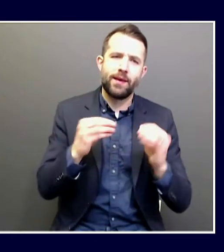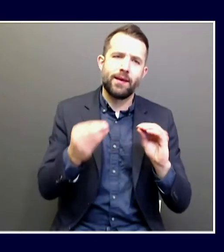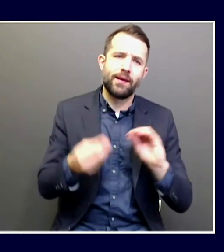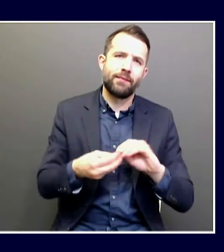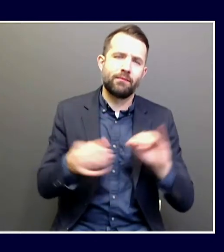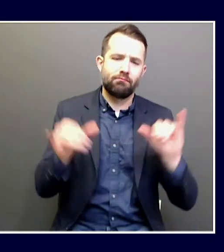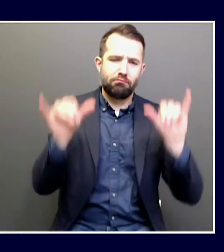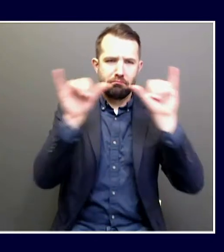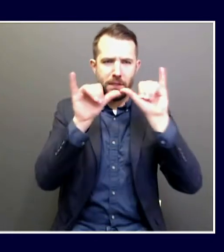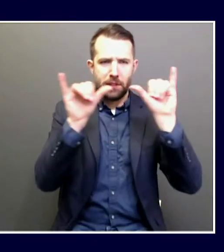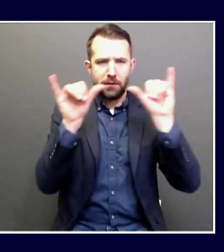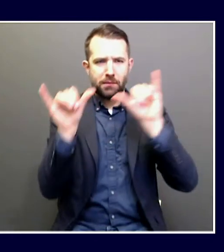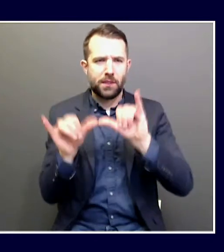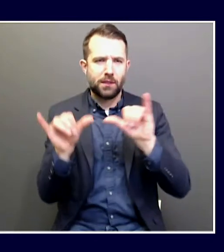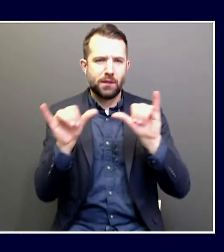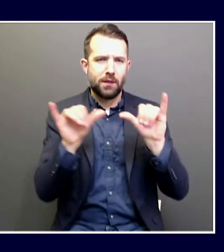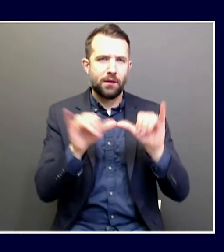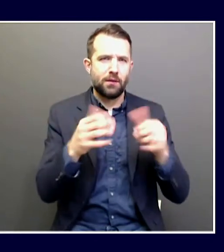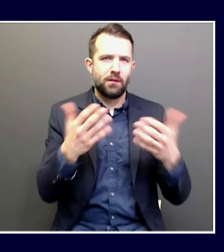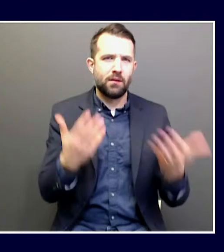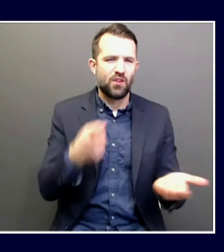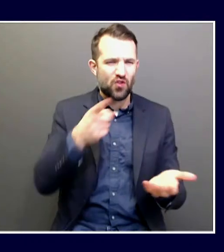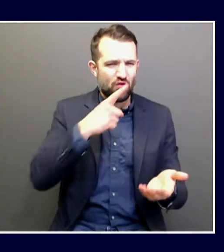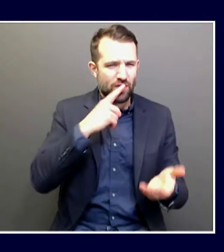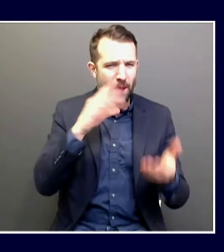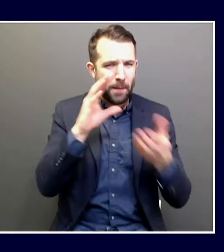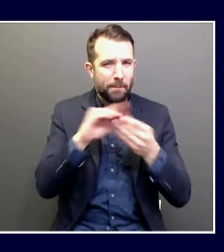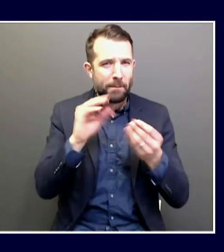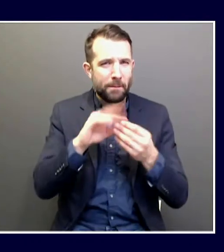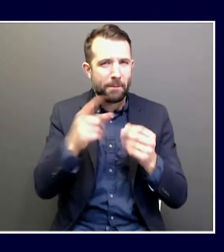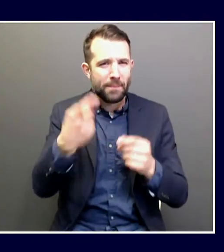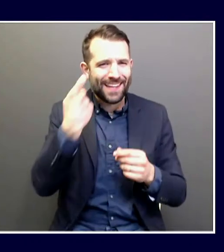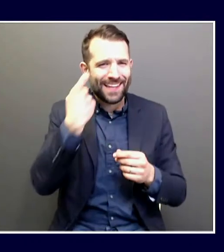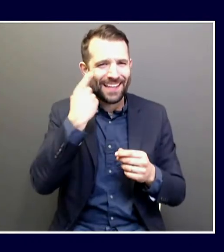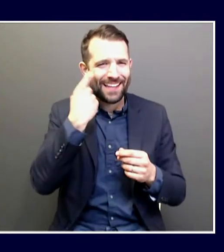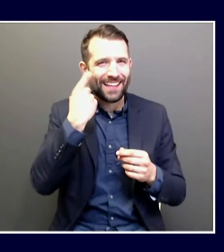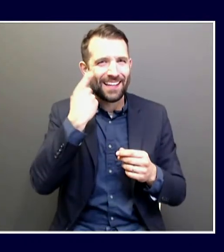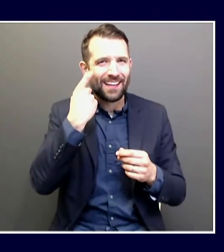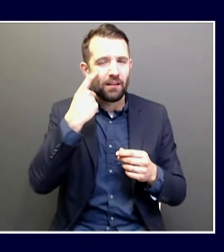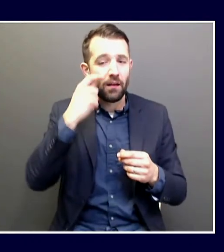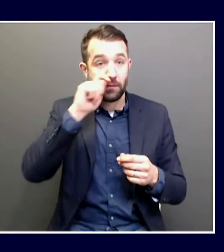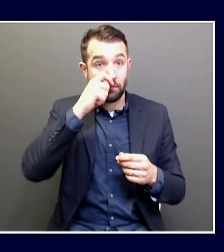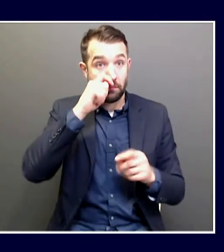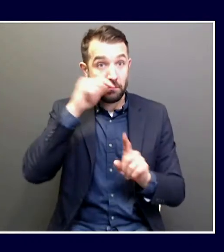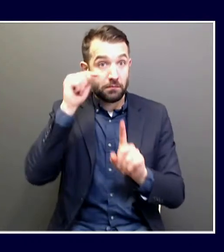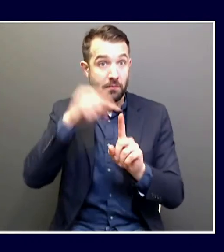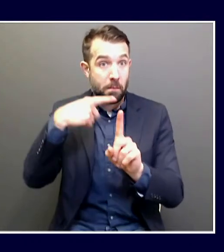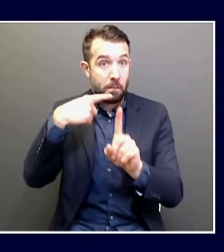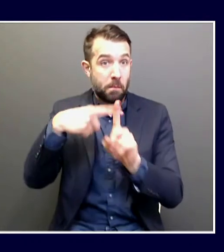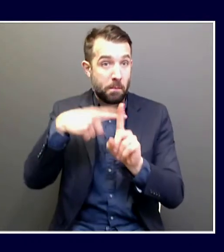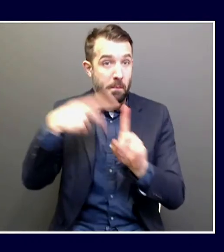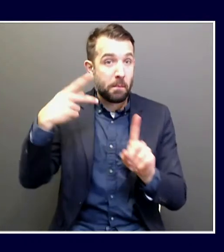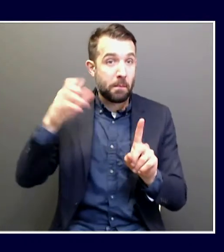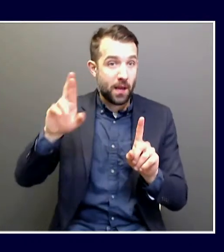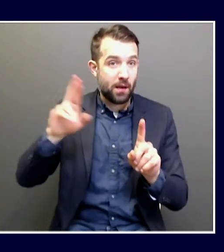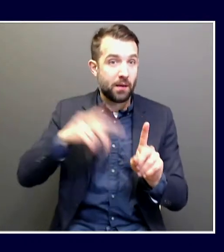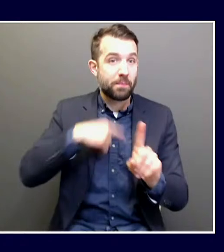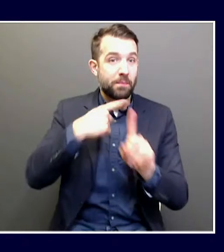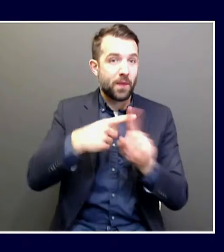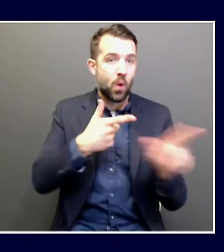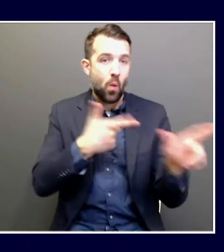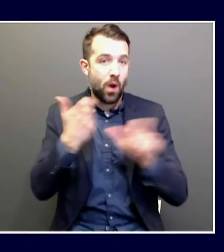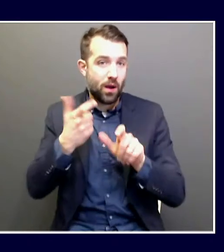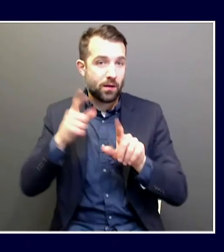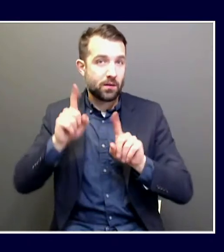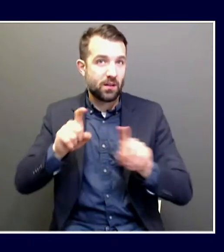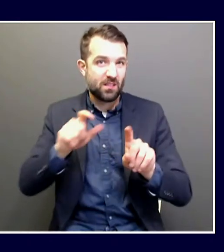you said moments ago that the positive PCR and antigen tests are not the metric of the moment. Those aren't really giving us